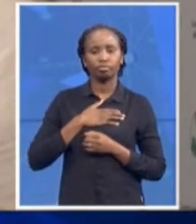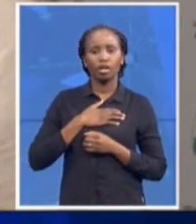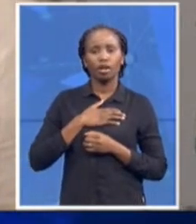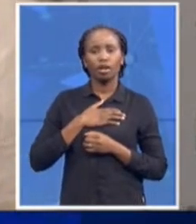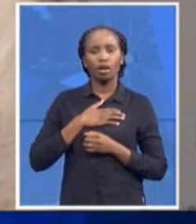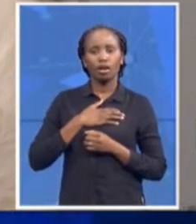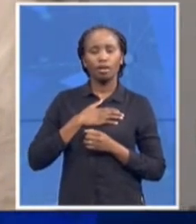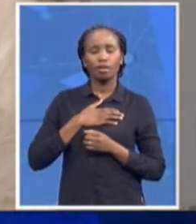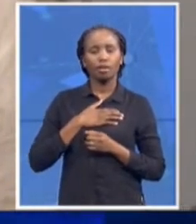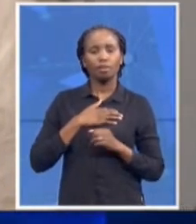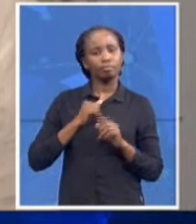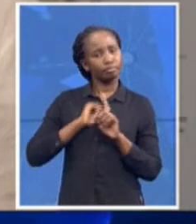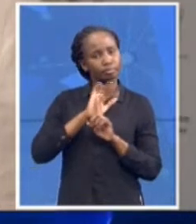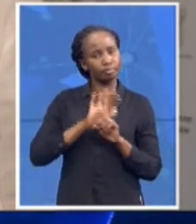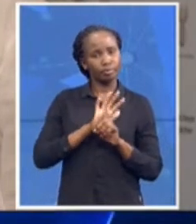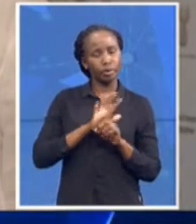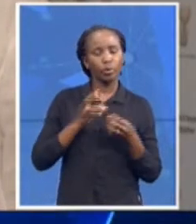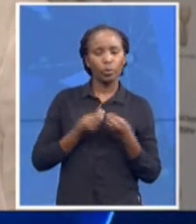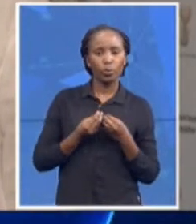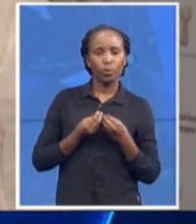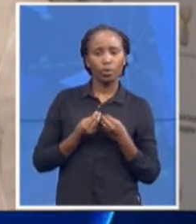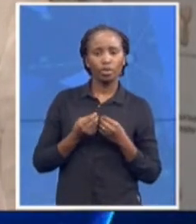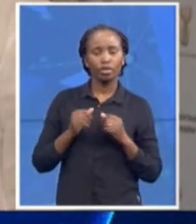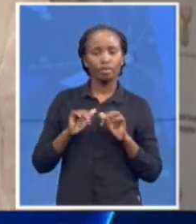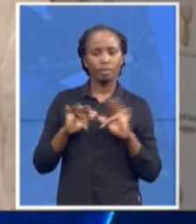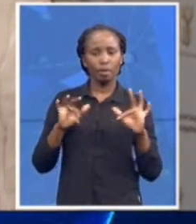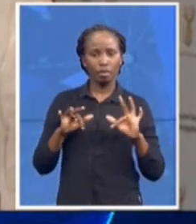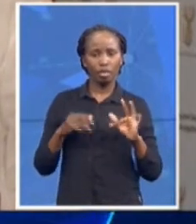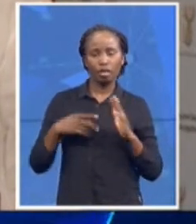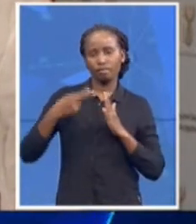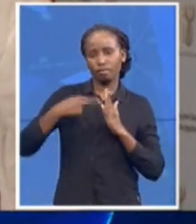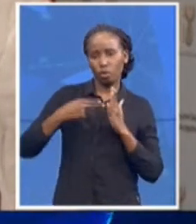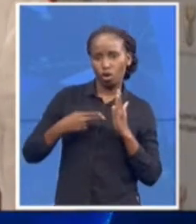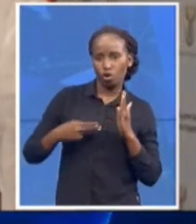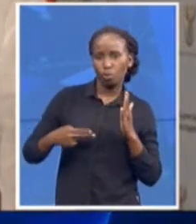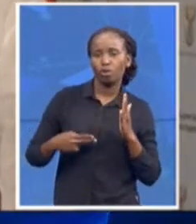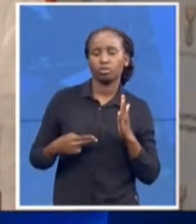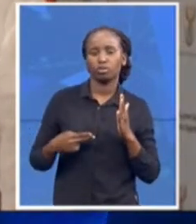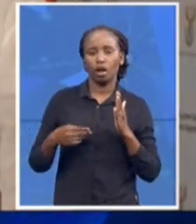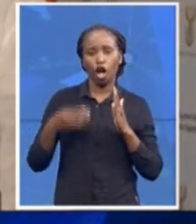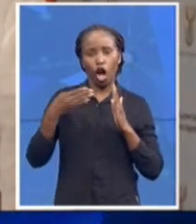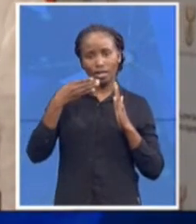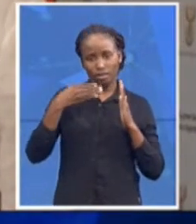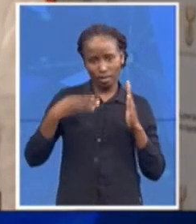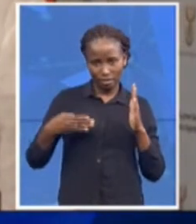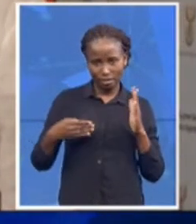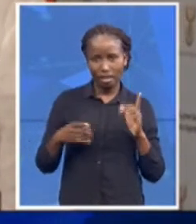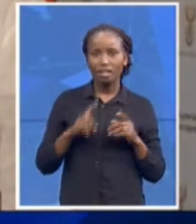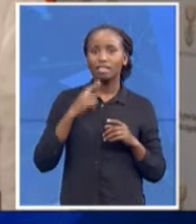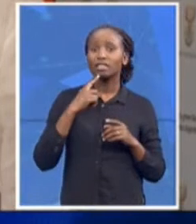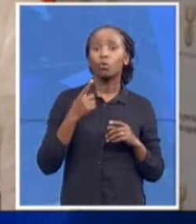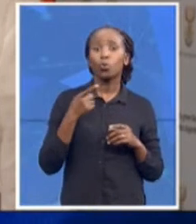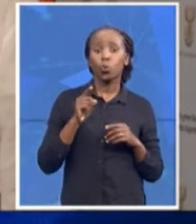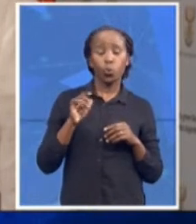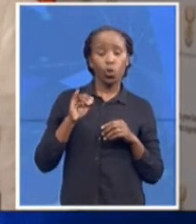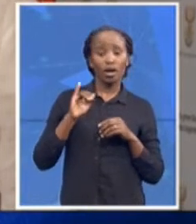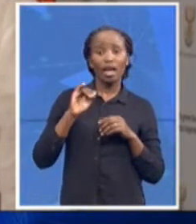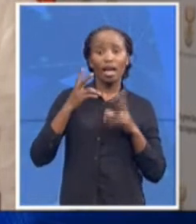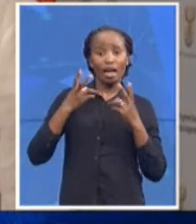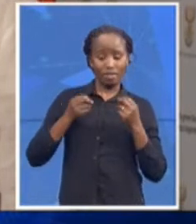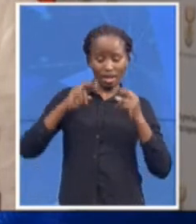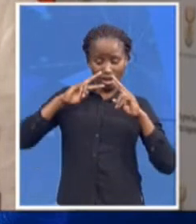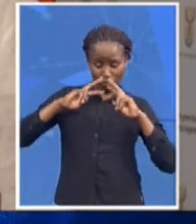the chairperson of the NAC has referred to of this investigation process has left people in the